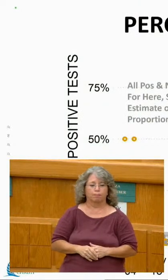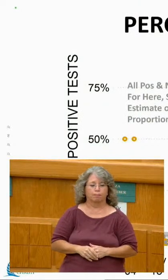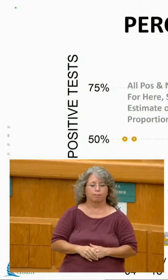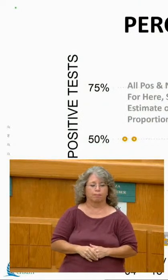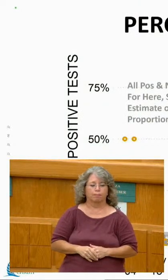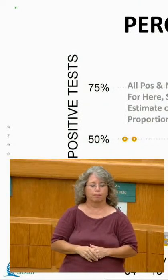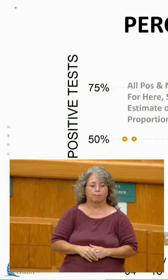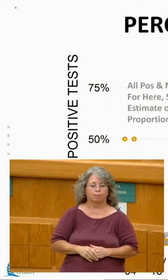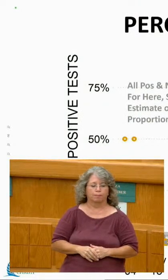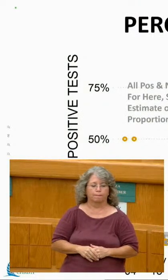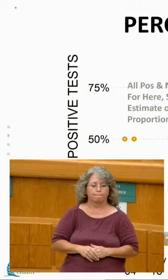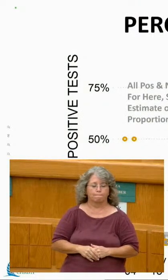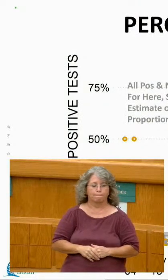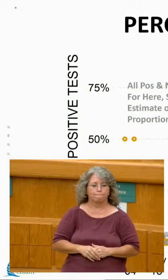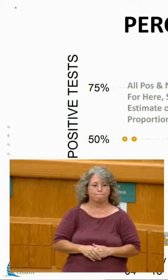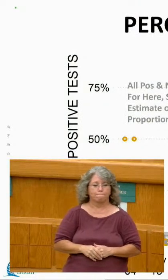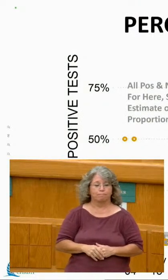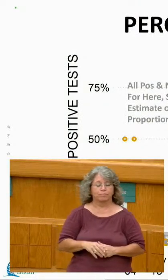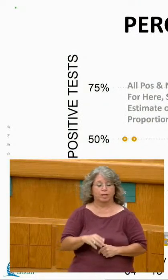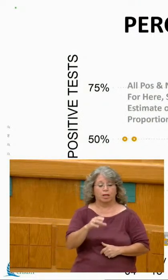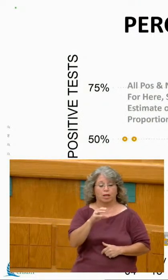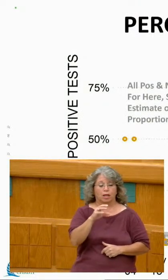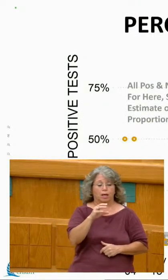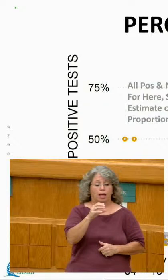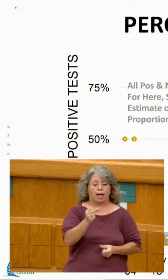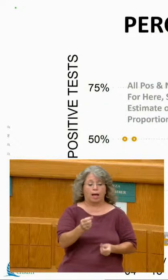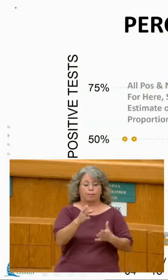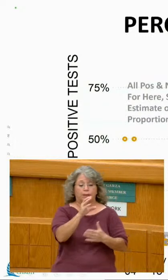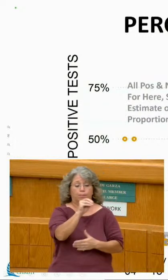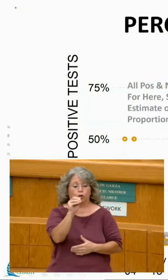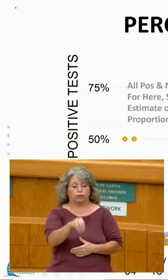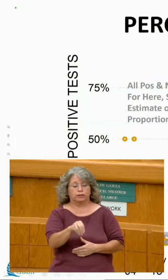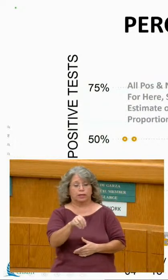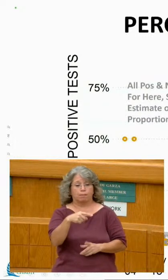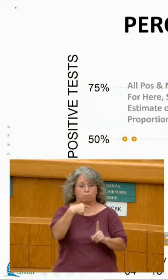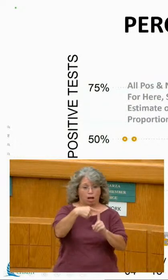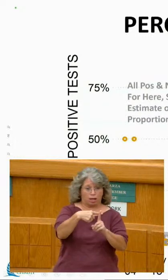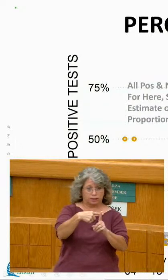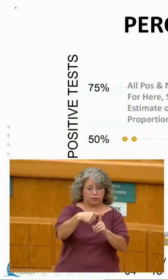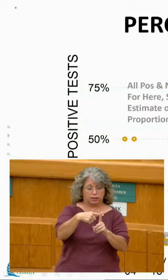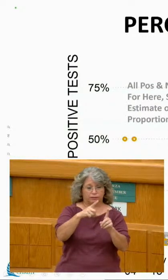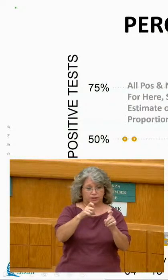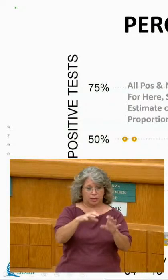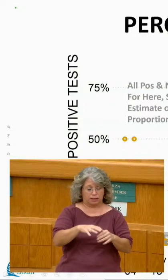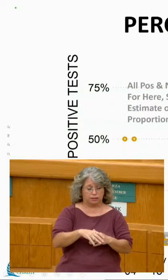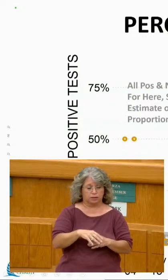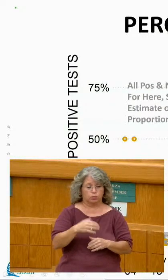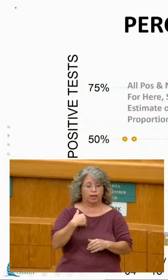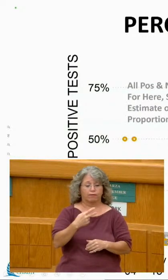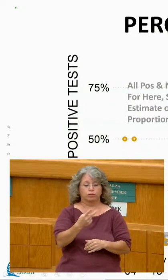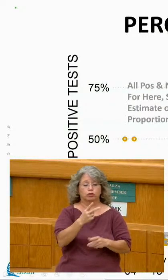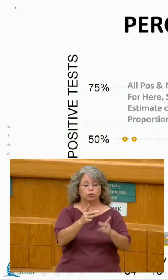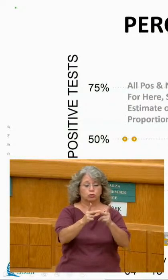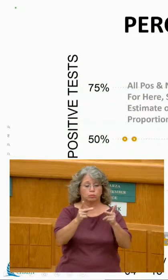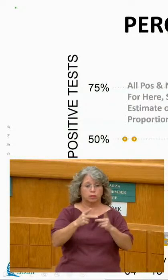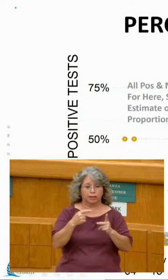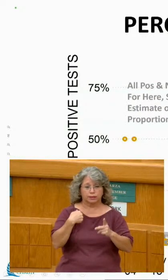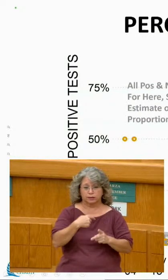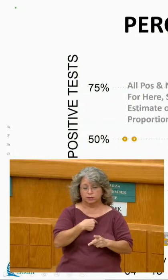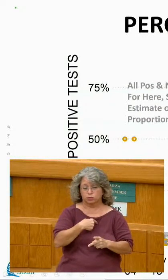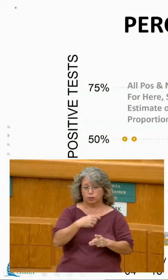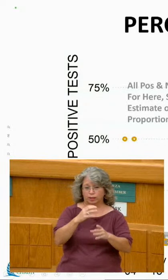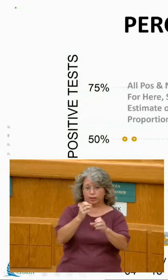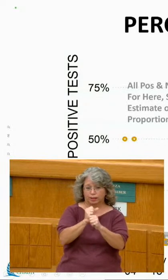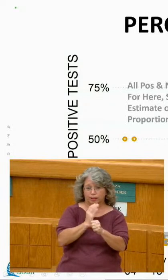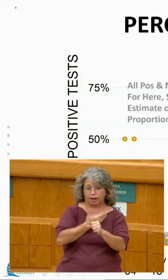Looking at the percent positive tests, we have two sources that we look at for percent positives because these are the only two sources where